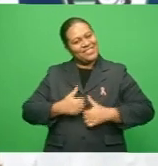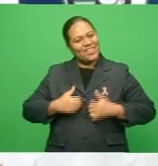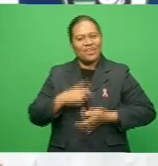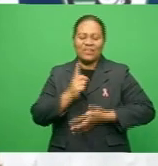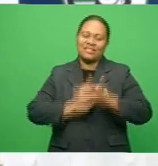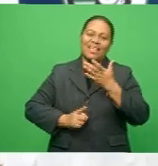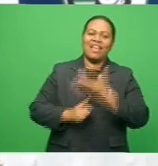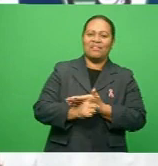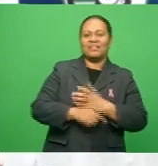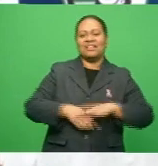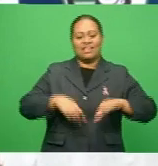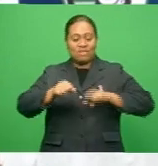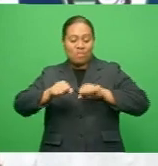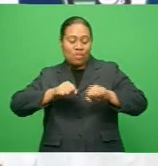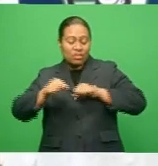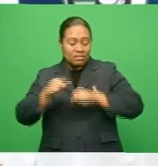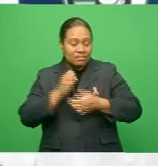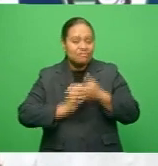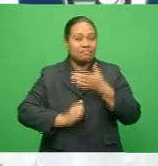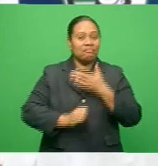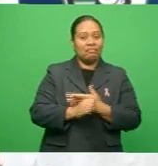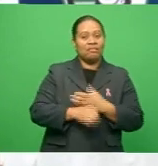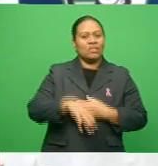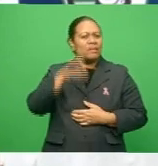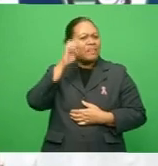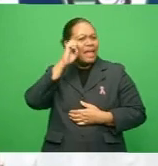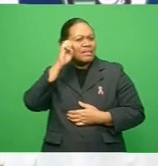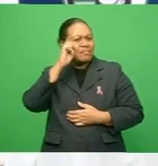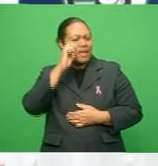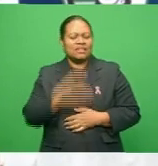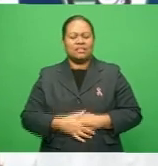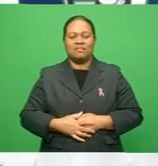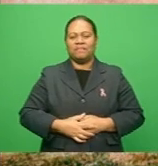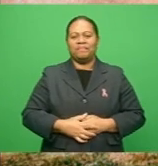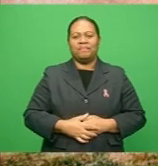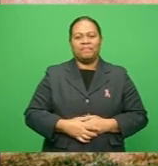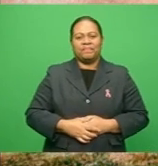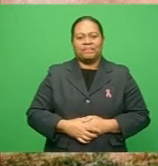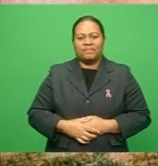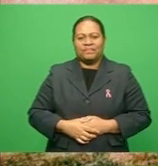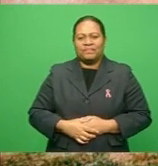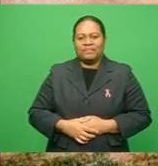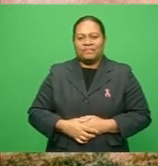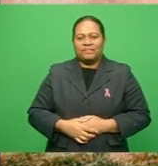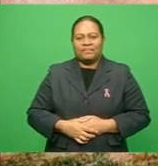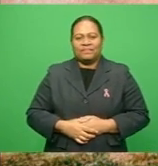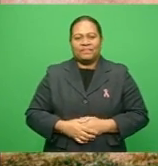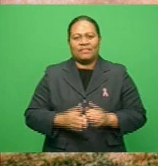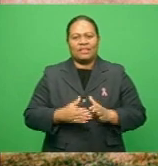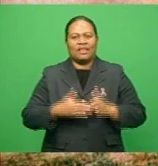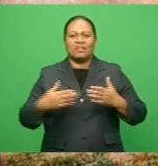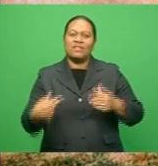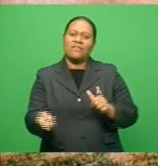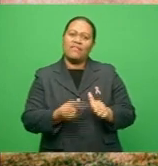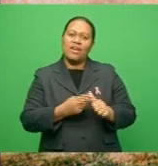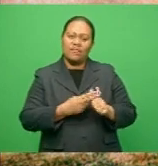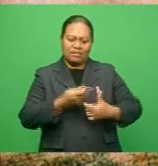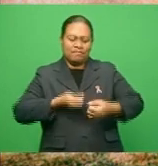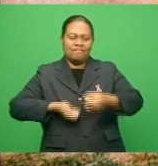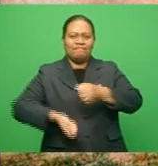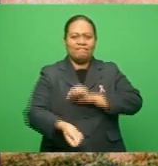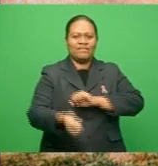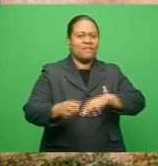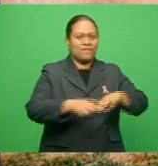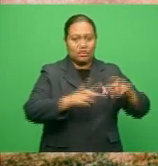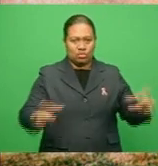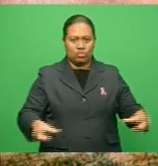boxing event, and it is expected to become be a thriller. Being tagged favorites in the Cricket Fiji